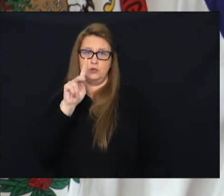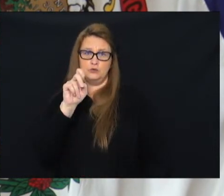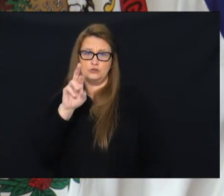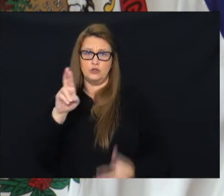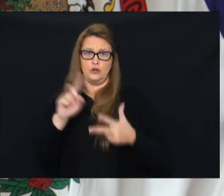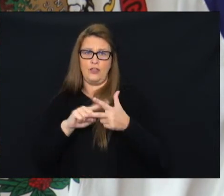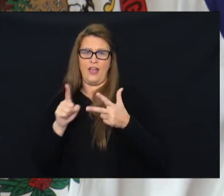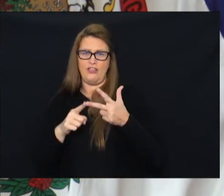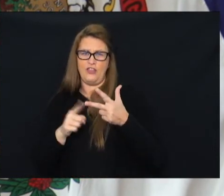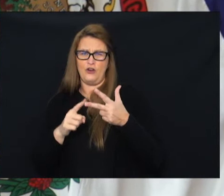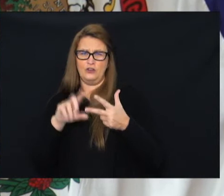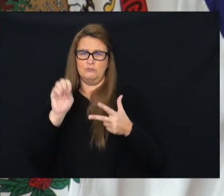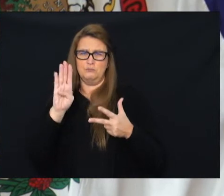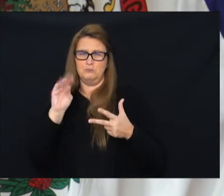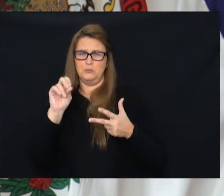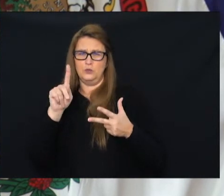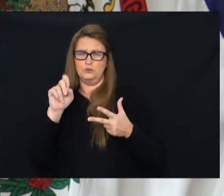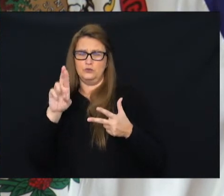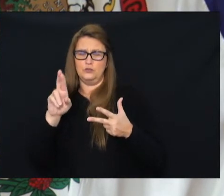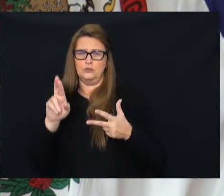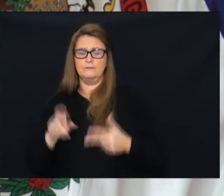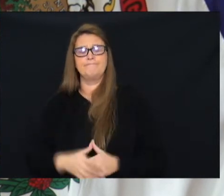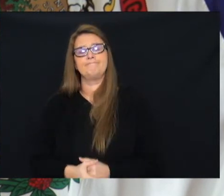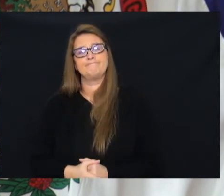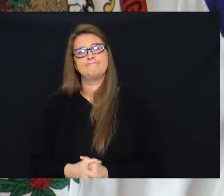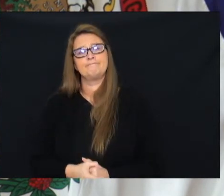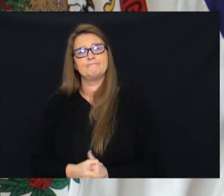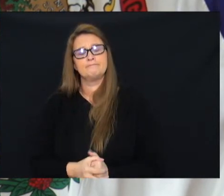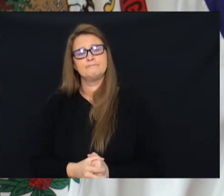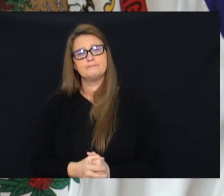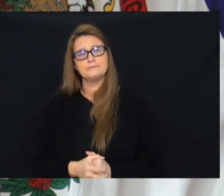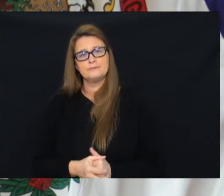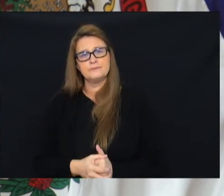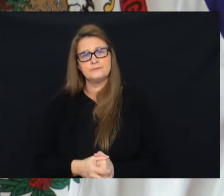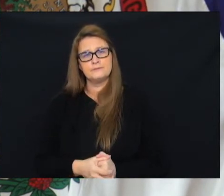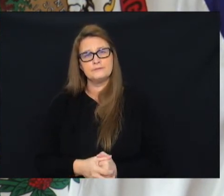get them.